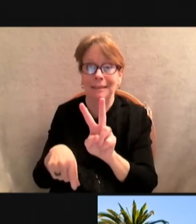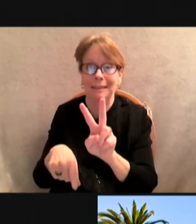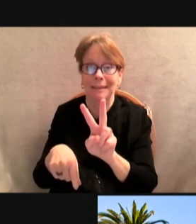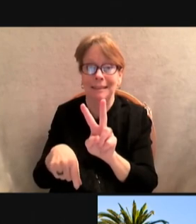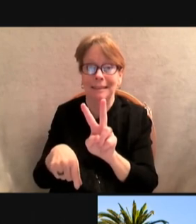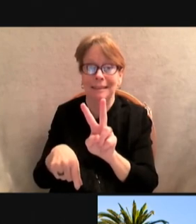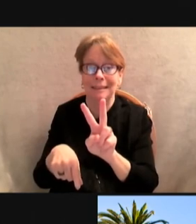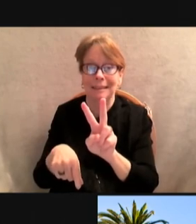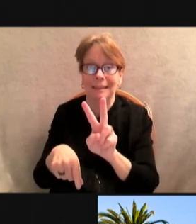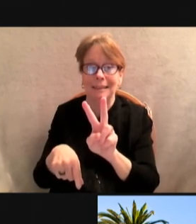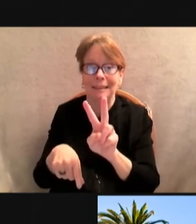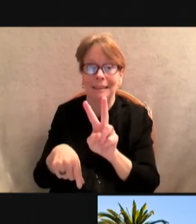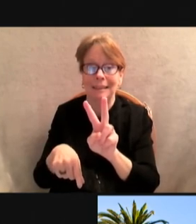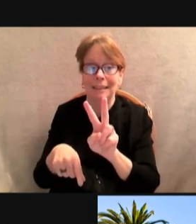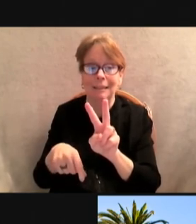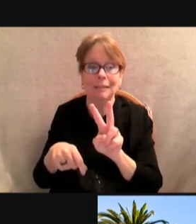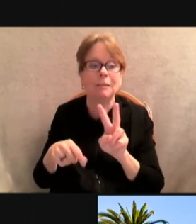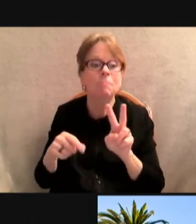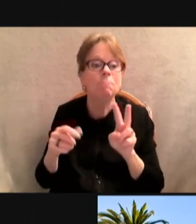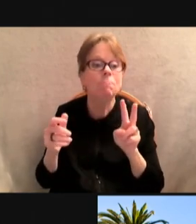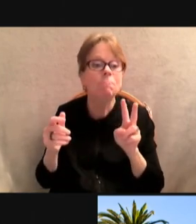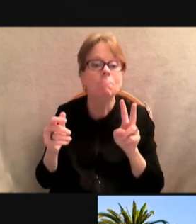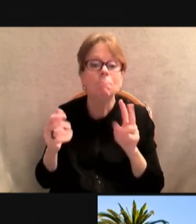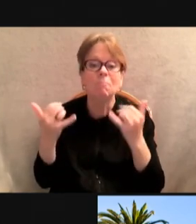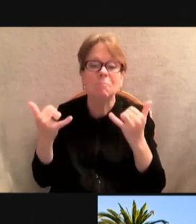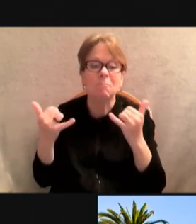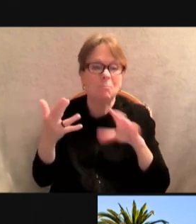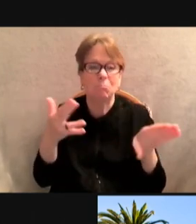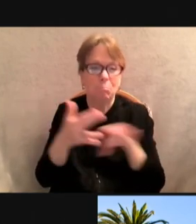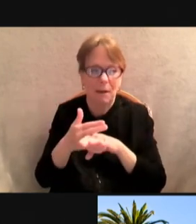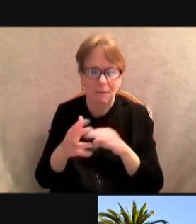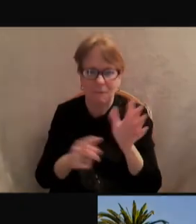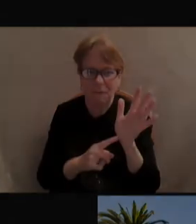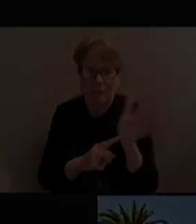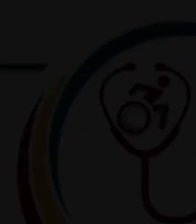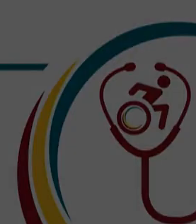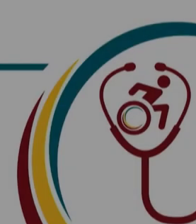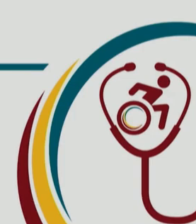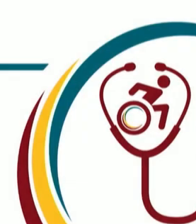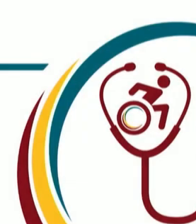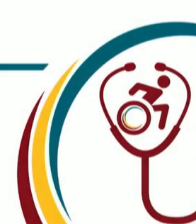And let's go into our 5-minute break now.